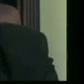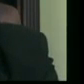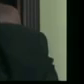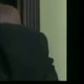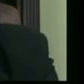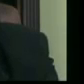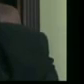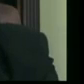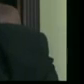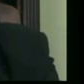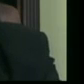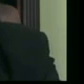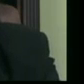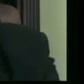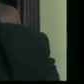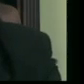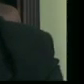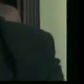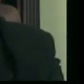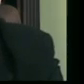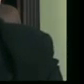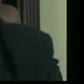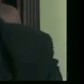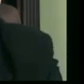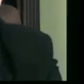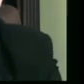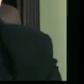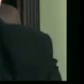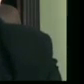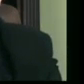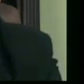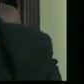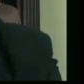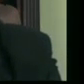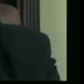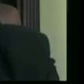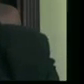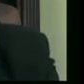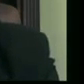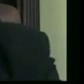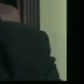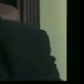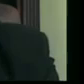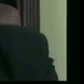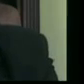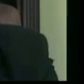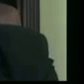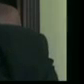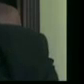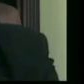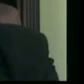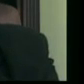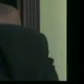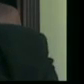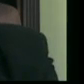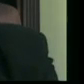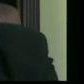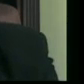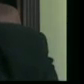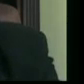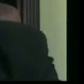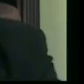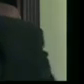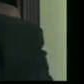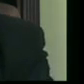that are human connections, and our connections around our faith and our passion, around radically inclusive love of God that